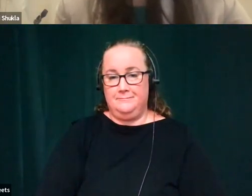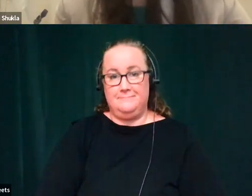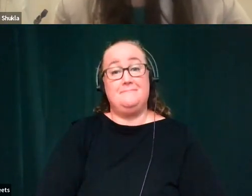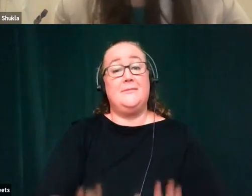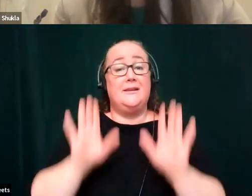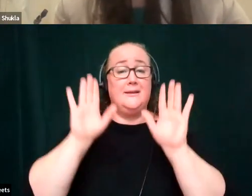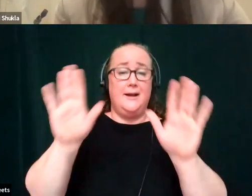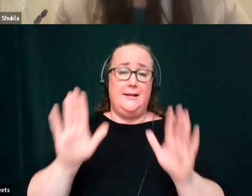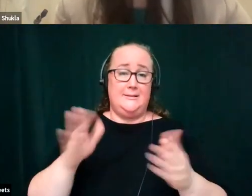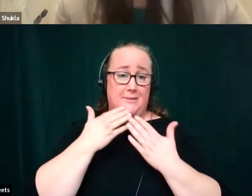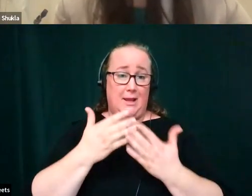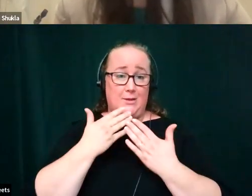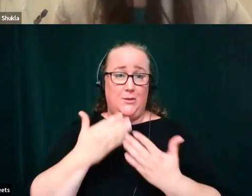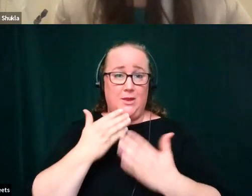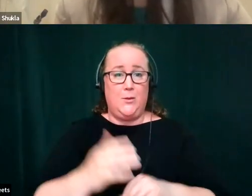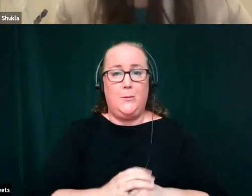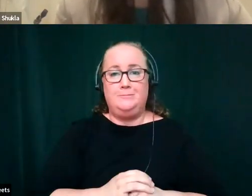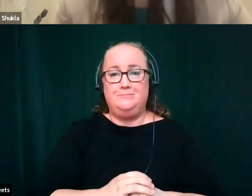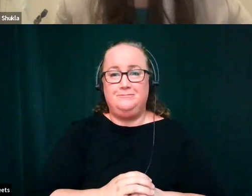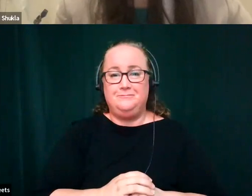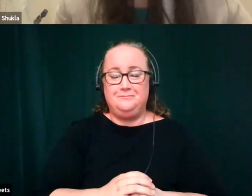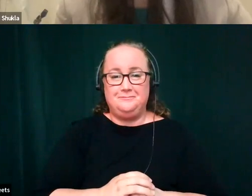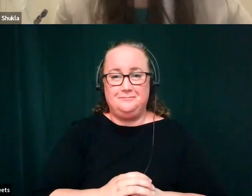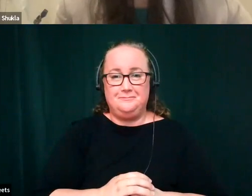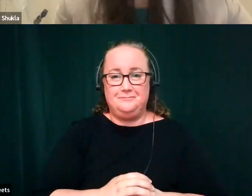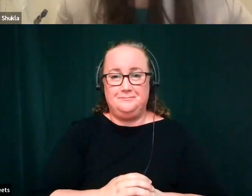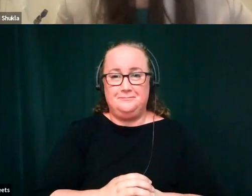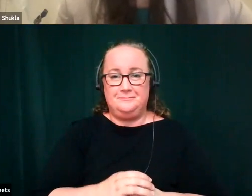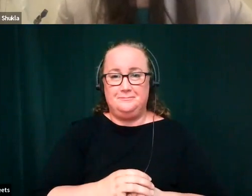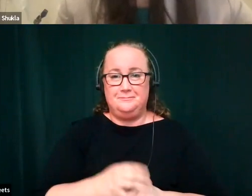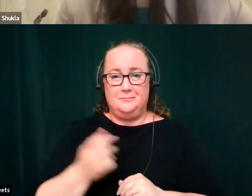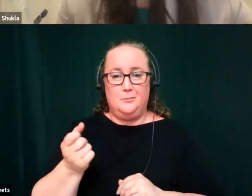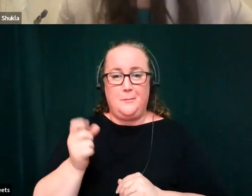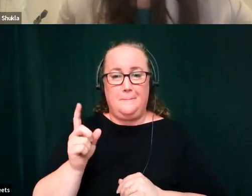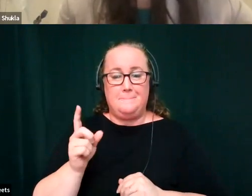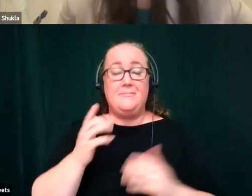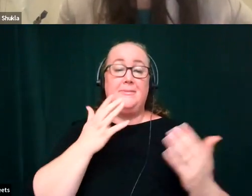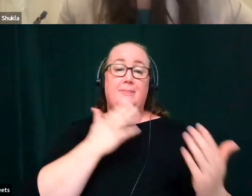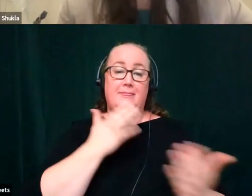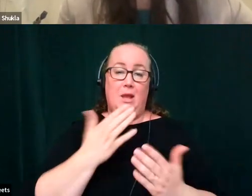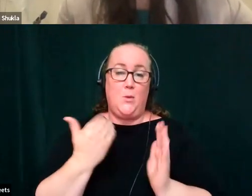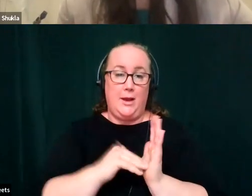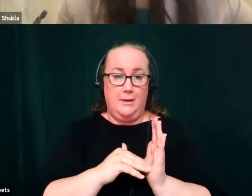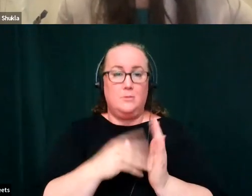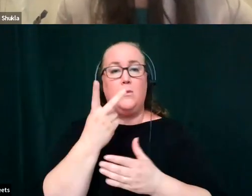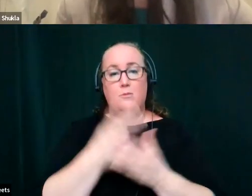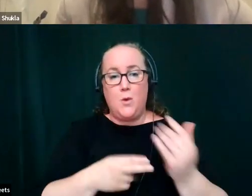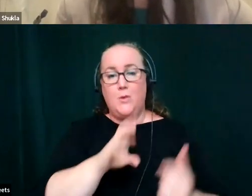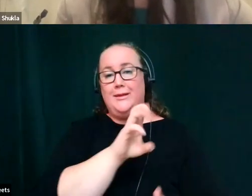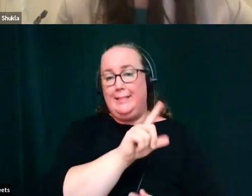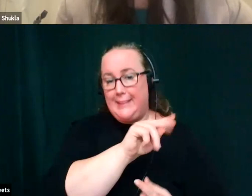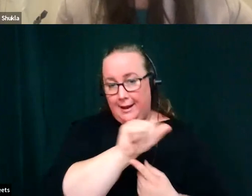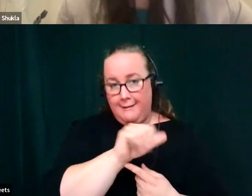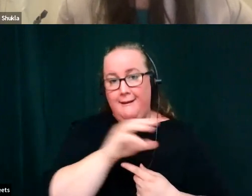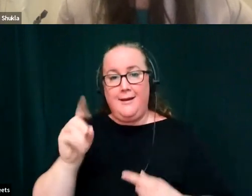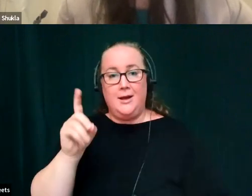Awesome. Thank you so much. Let me get this together. Thank you, thank you, thank you to both of you. Thank you, Elena